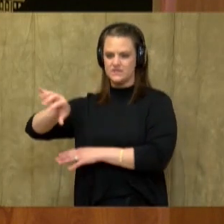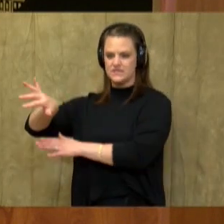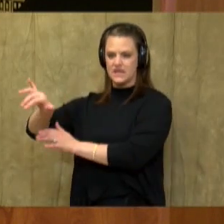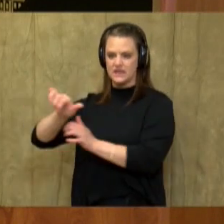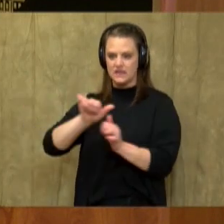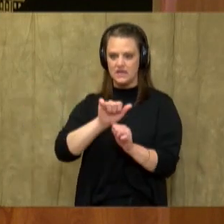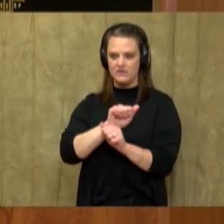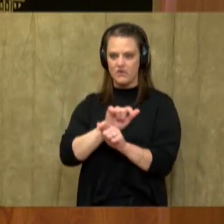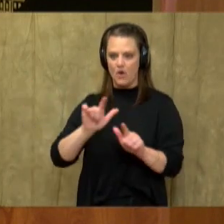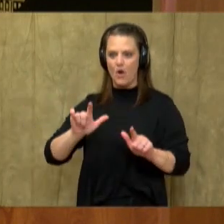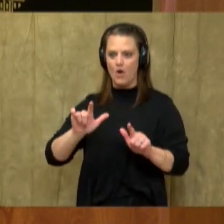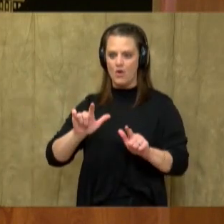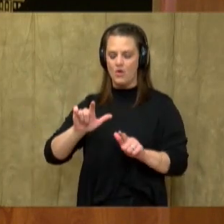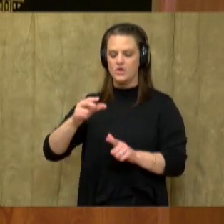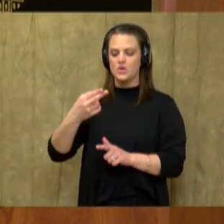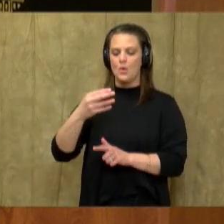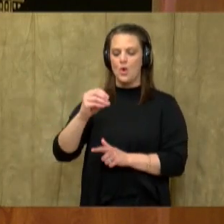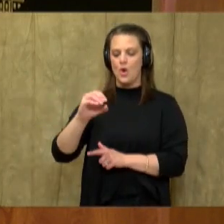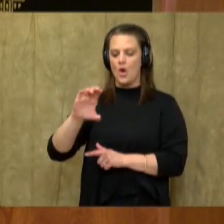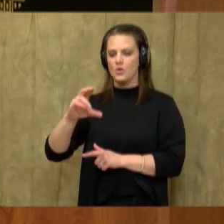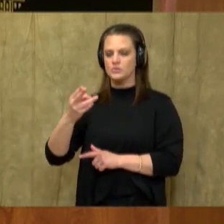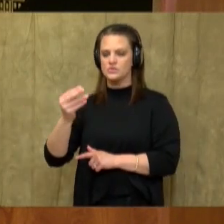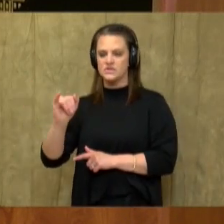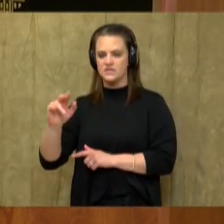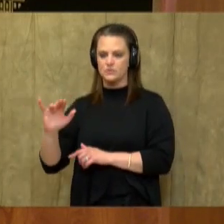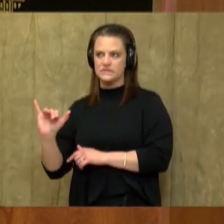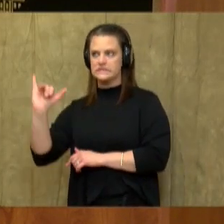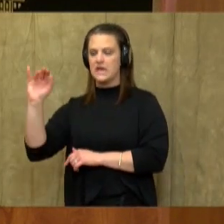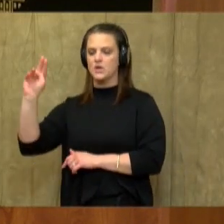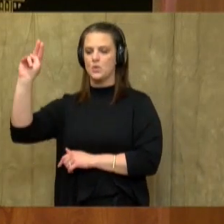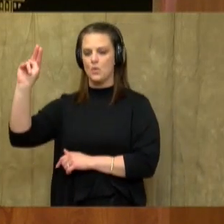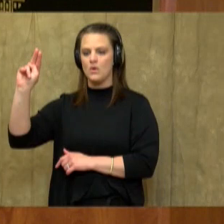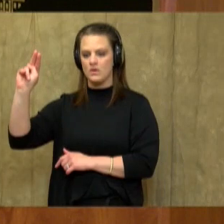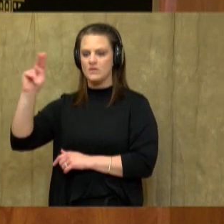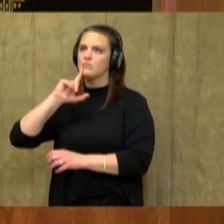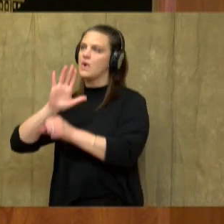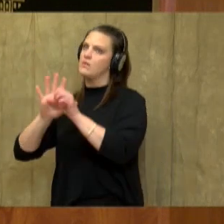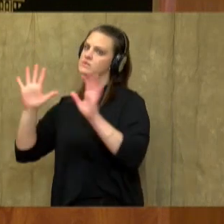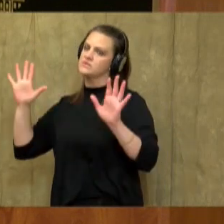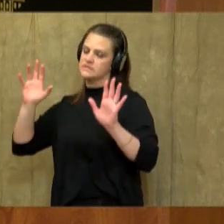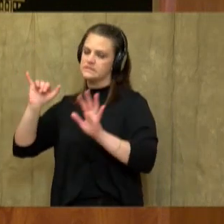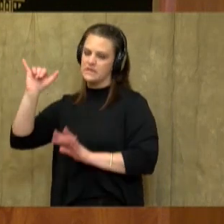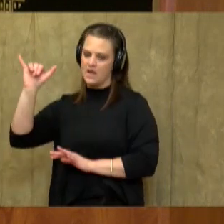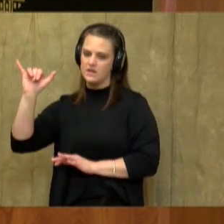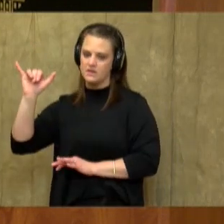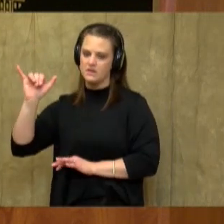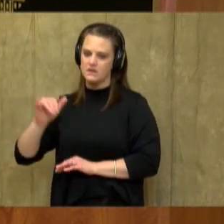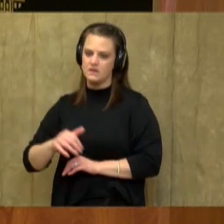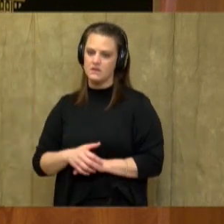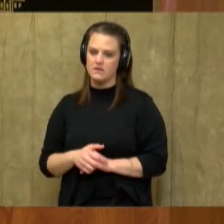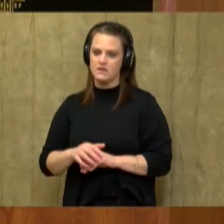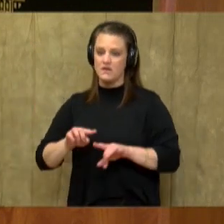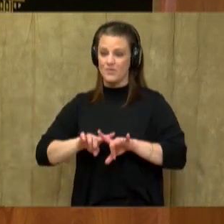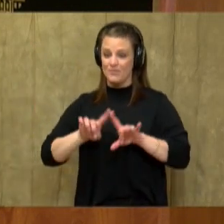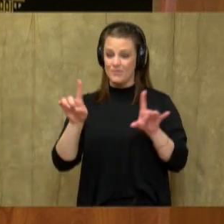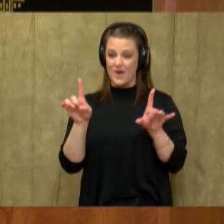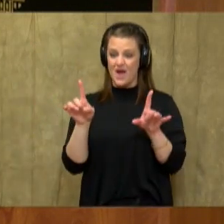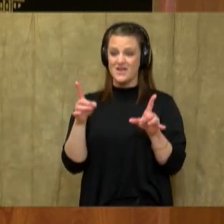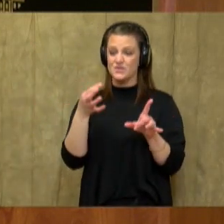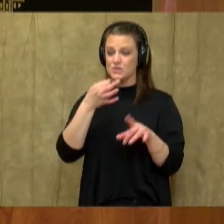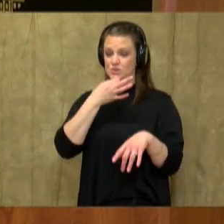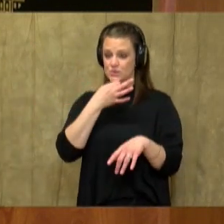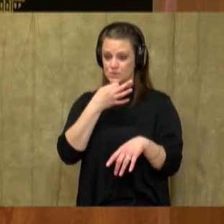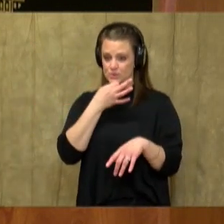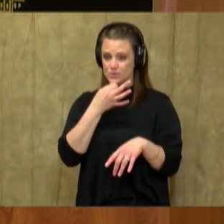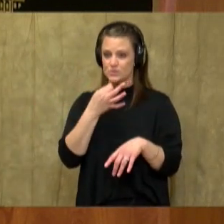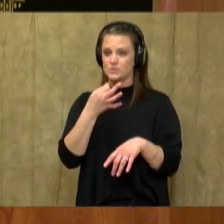be a ceasefire. Ho Chi Minh will promise to stay in the north and allow the democratic state of South Vietnam to remain. But you will find not long after